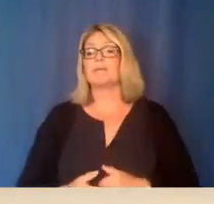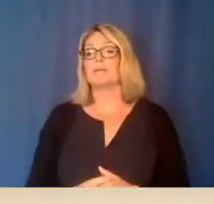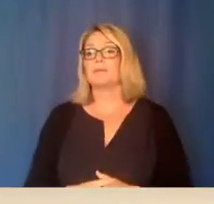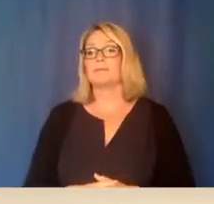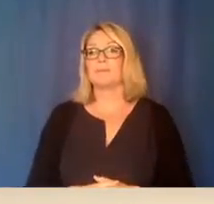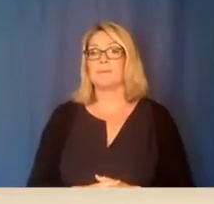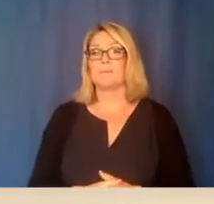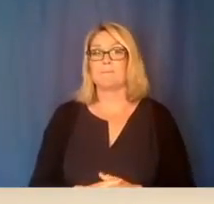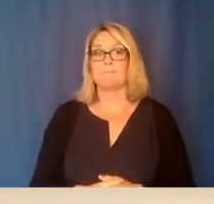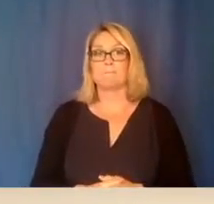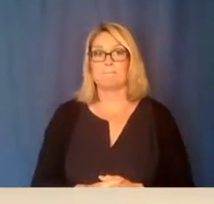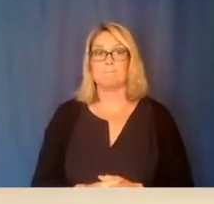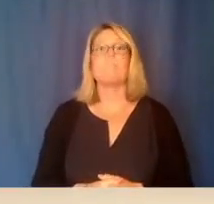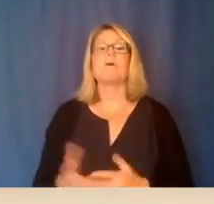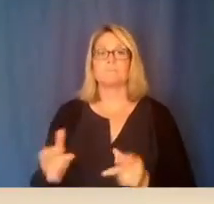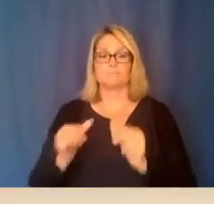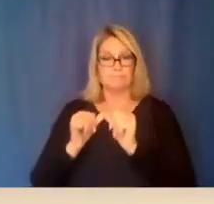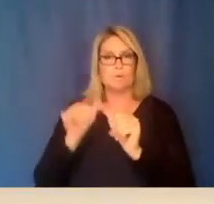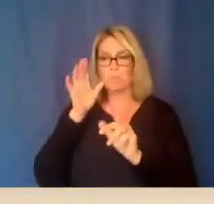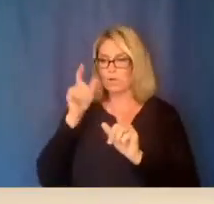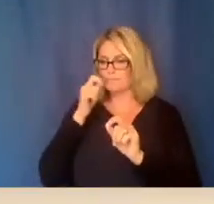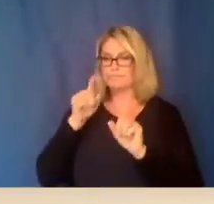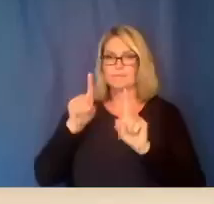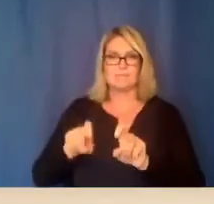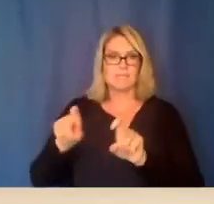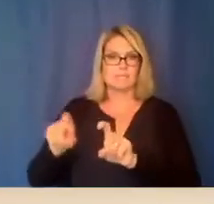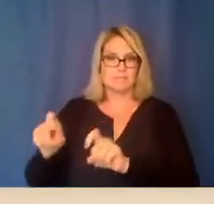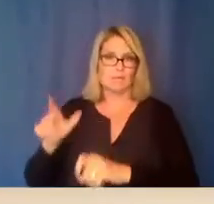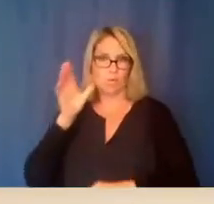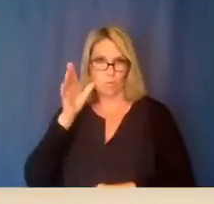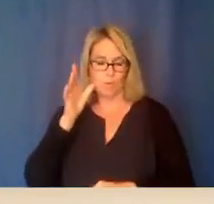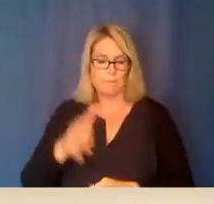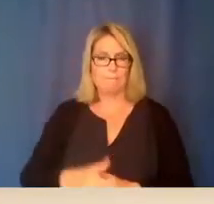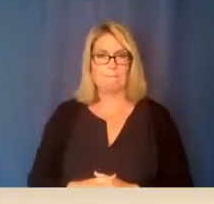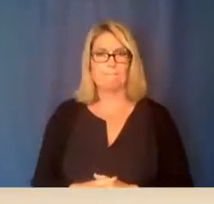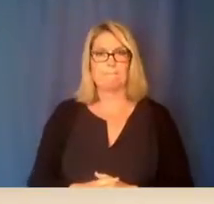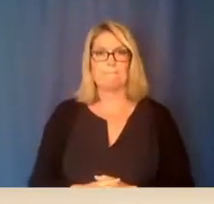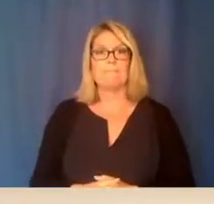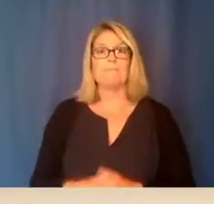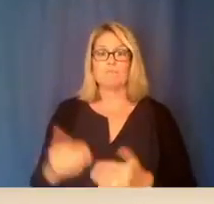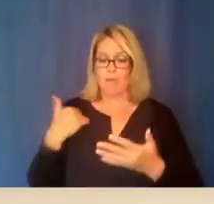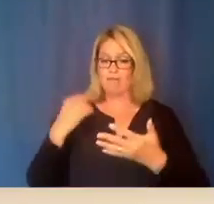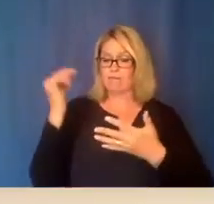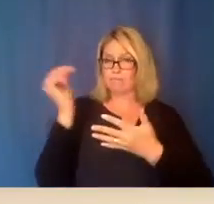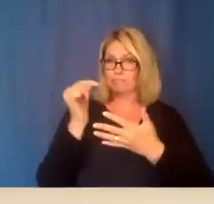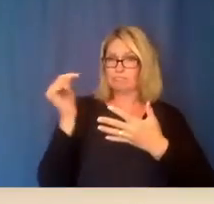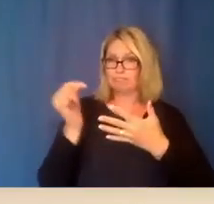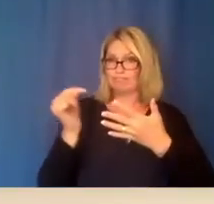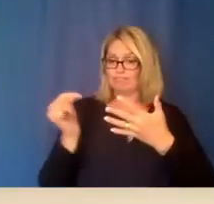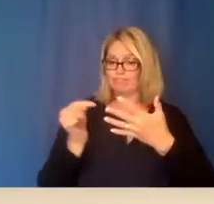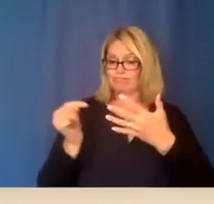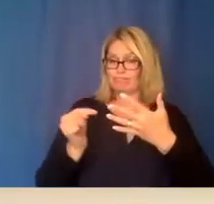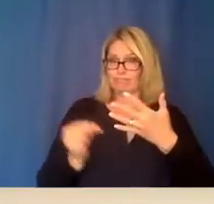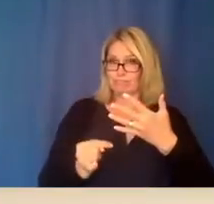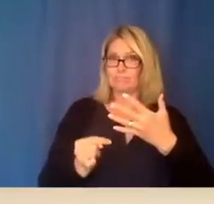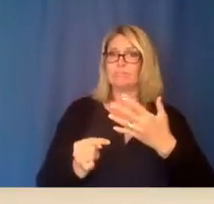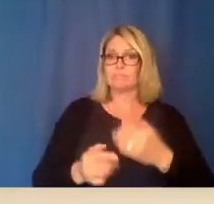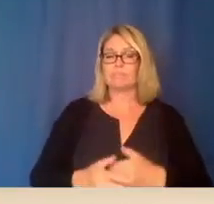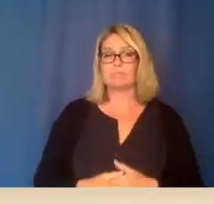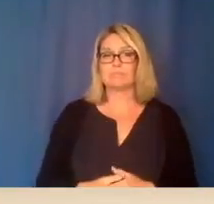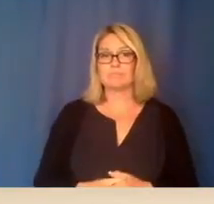will continue to be tested. So I think there are a number of those factors which certainly